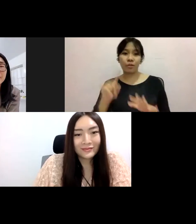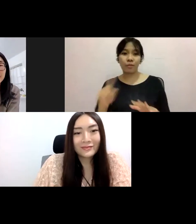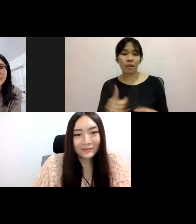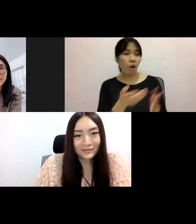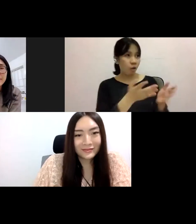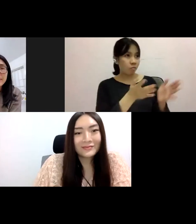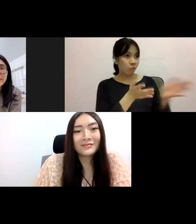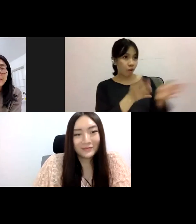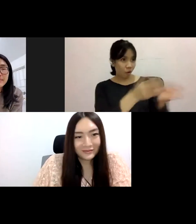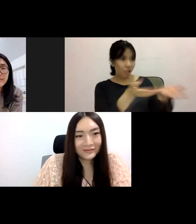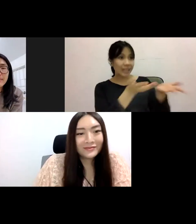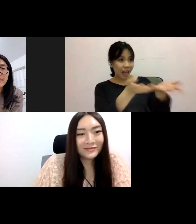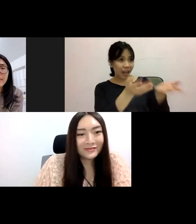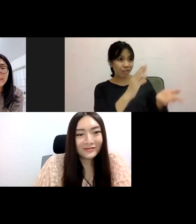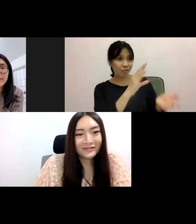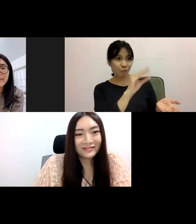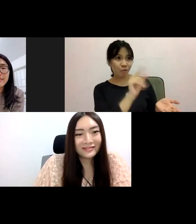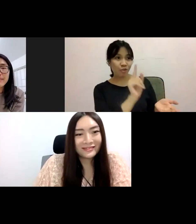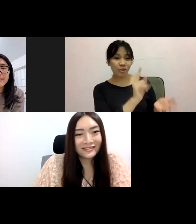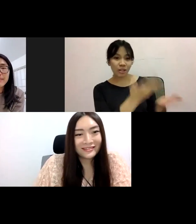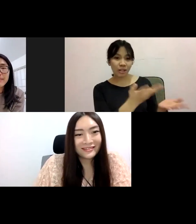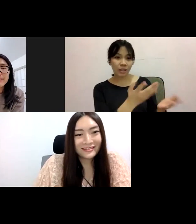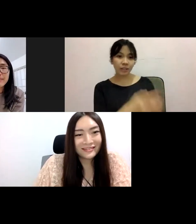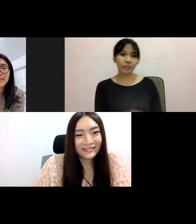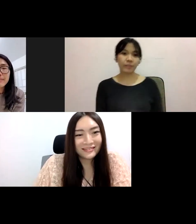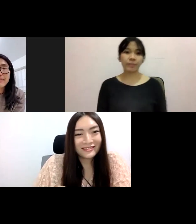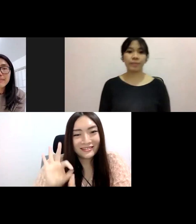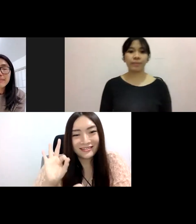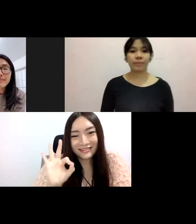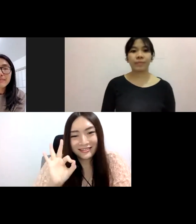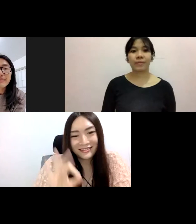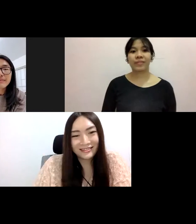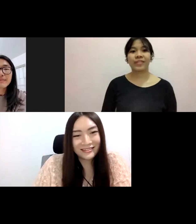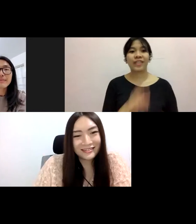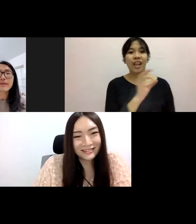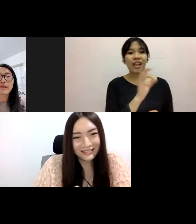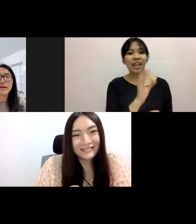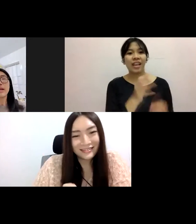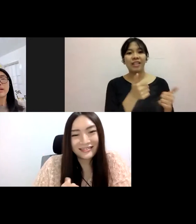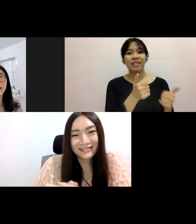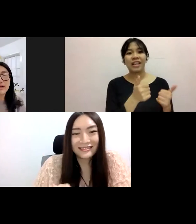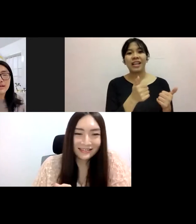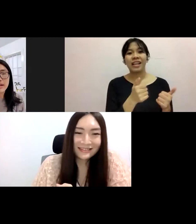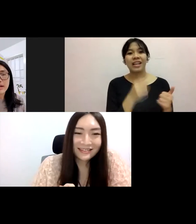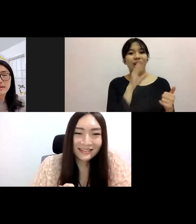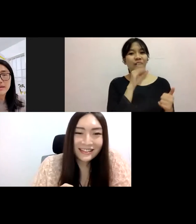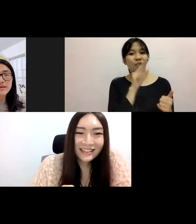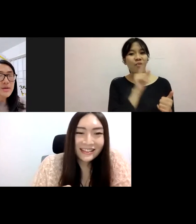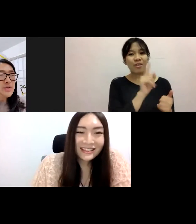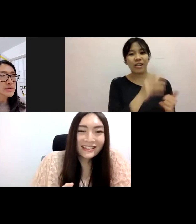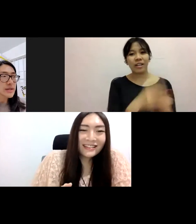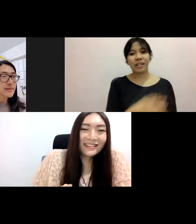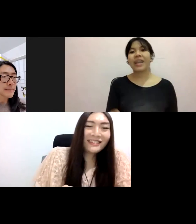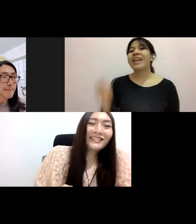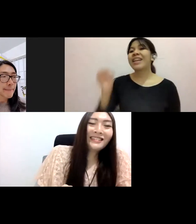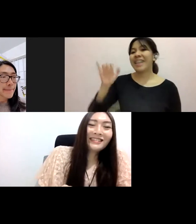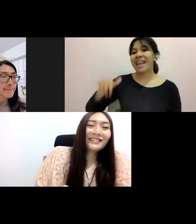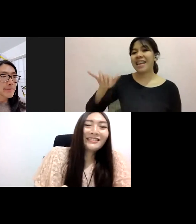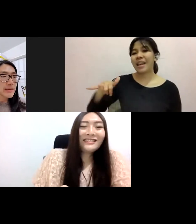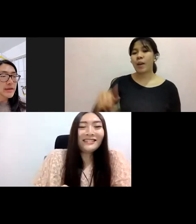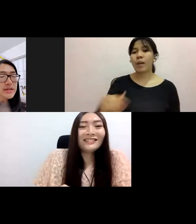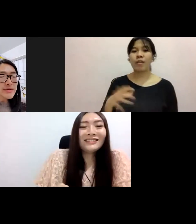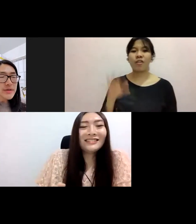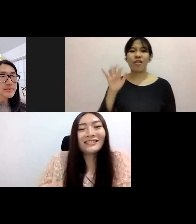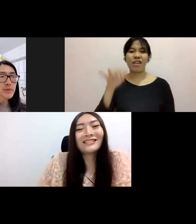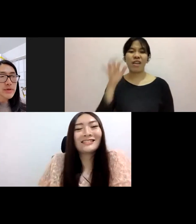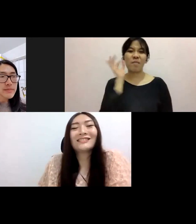Yeah. I'll put a mental note on 12 minutes from now, but you can answer this first. Yeah. No, sorry.